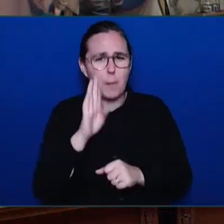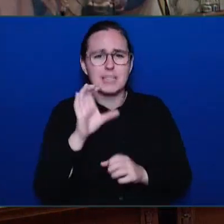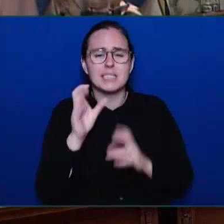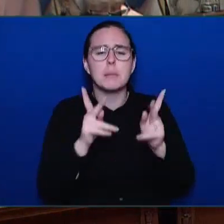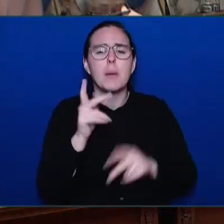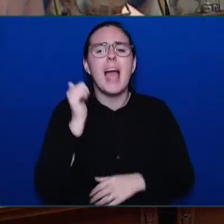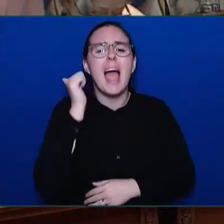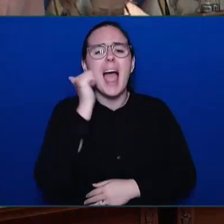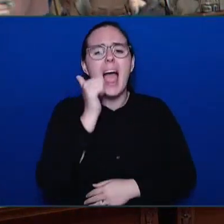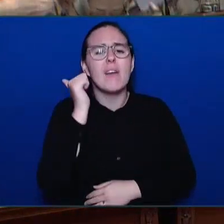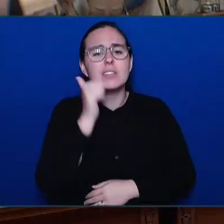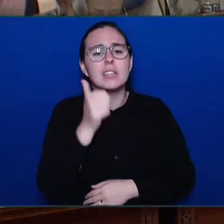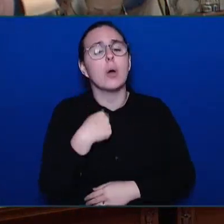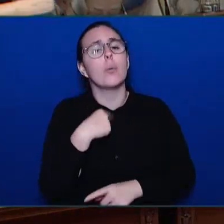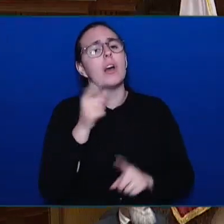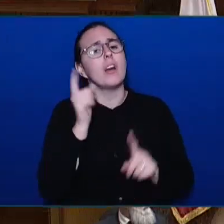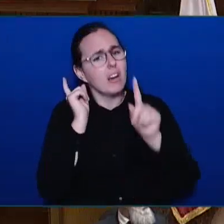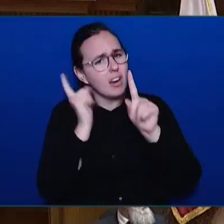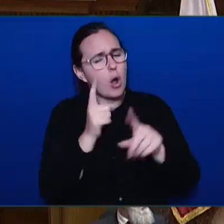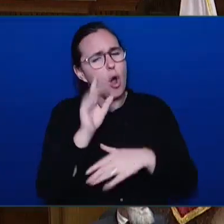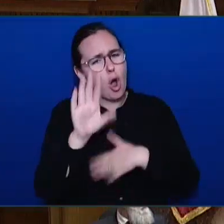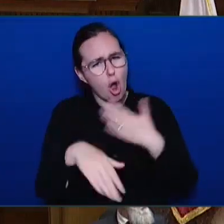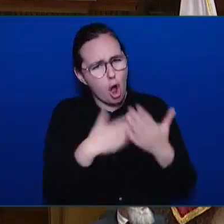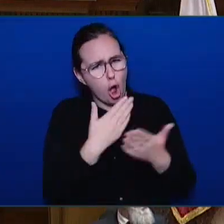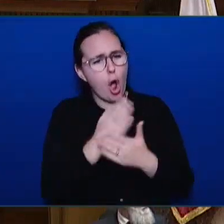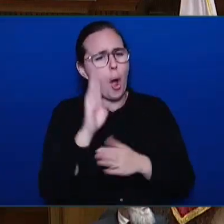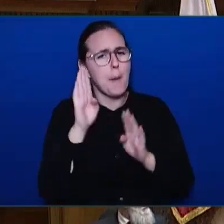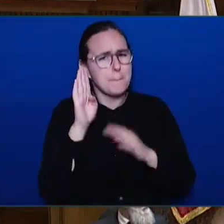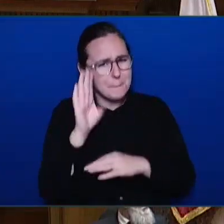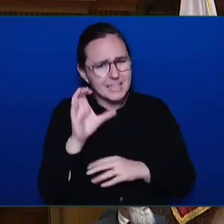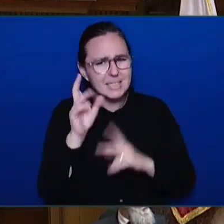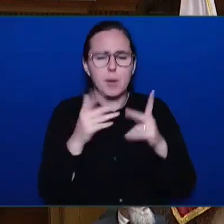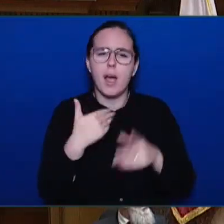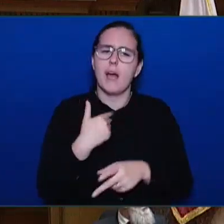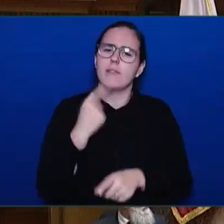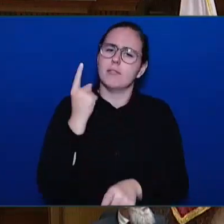The bell ends question period.